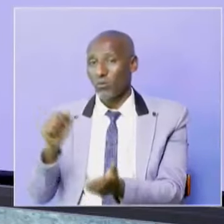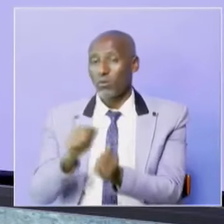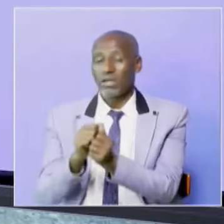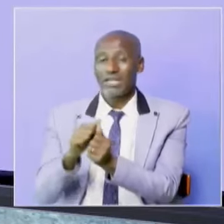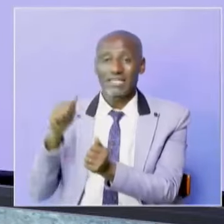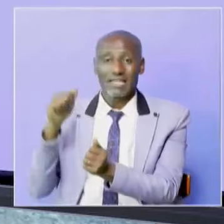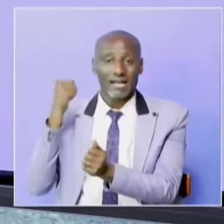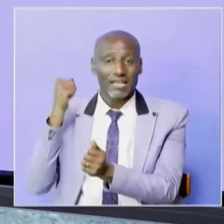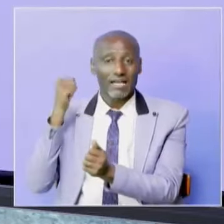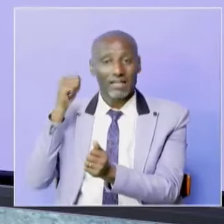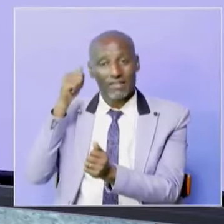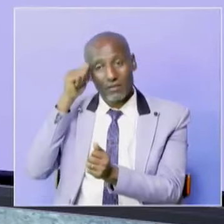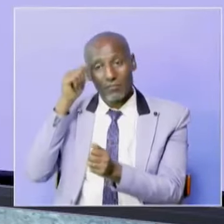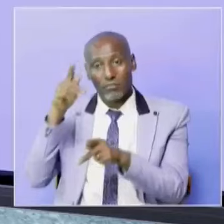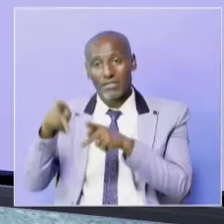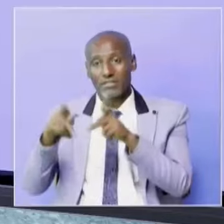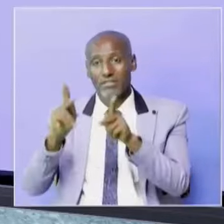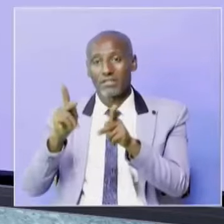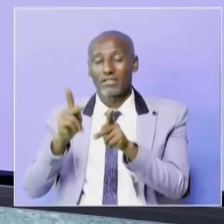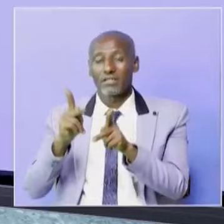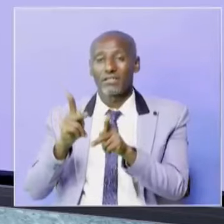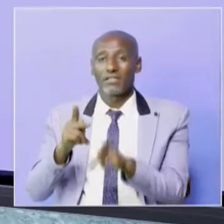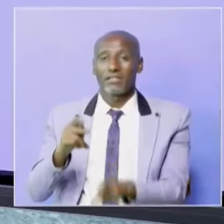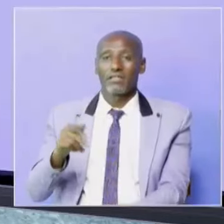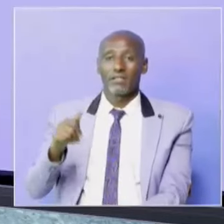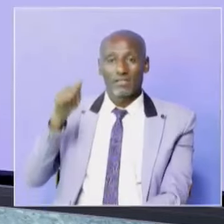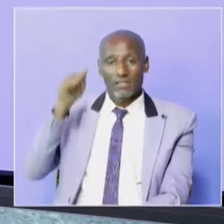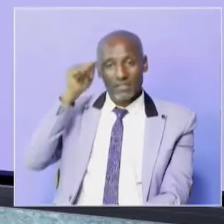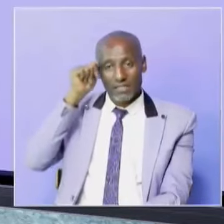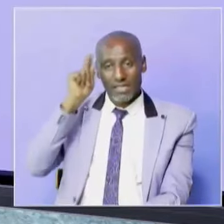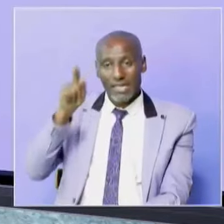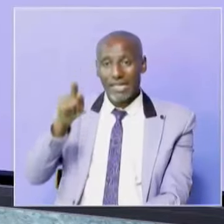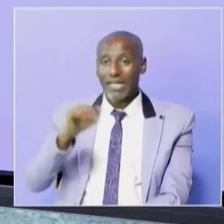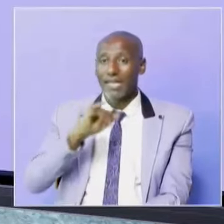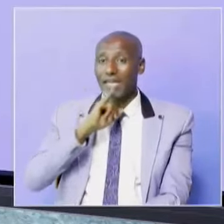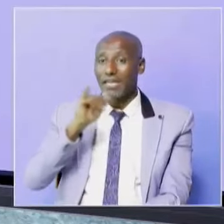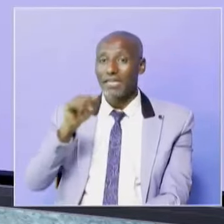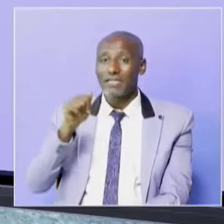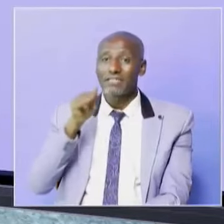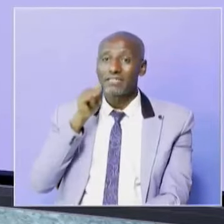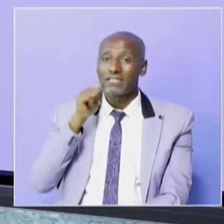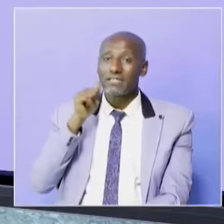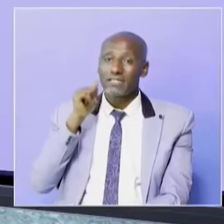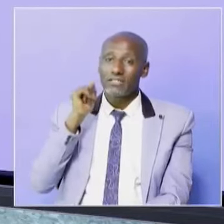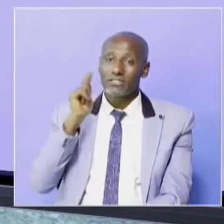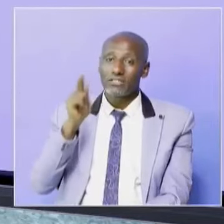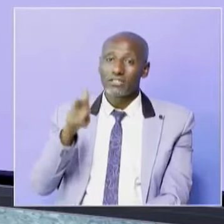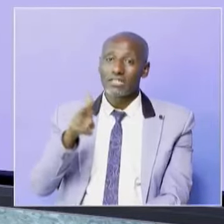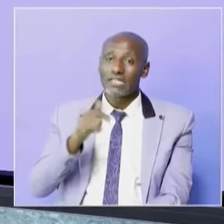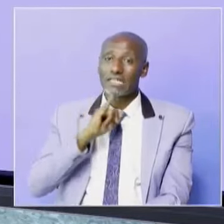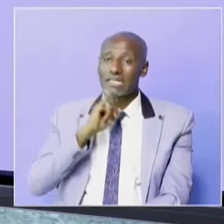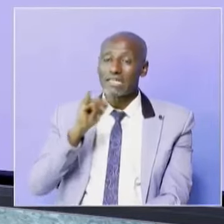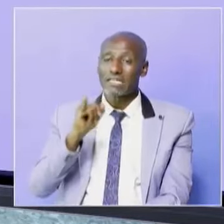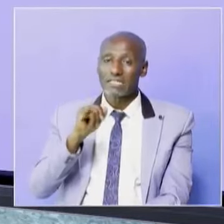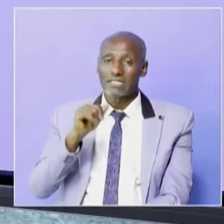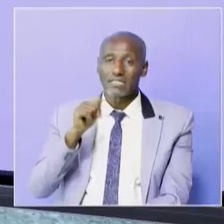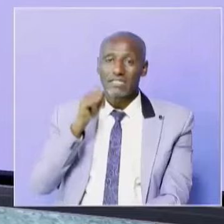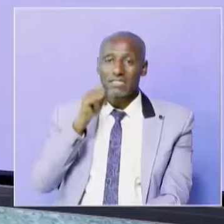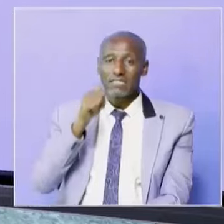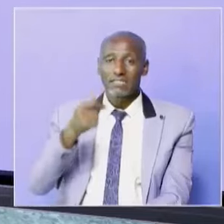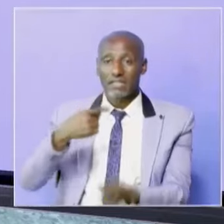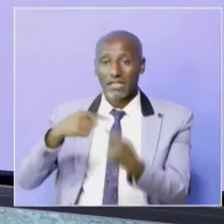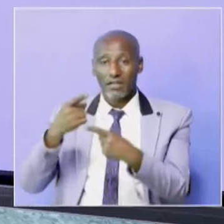with another person, we have to use the expression just like he is, she is, her name is,